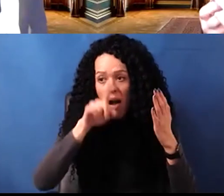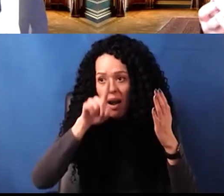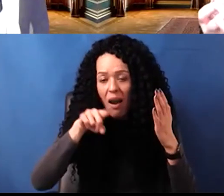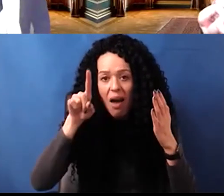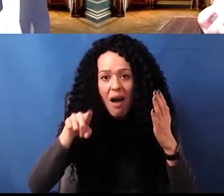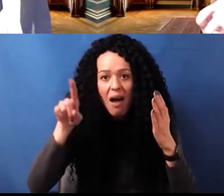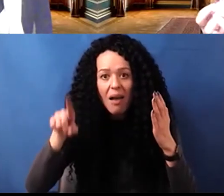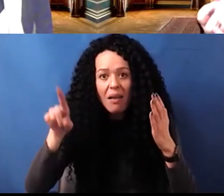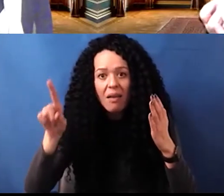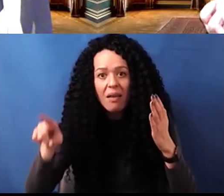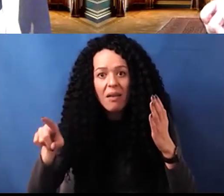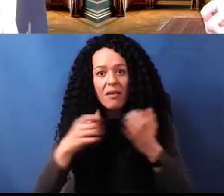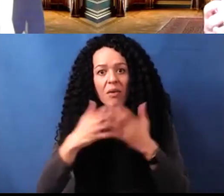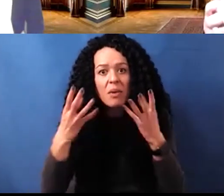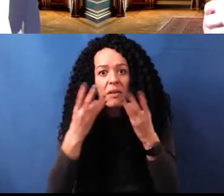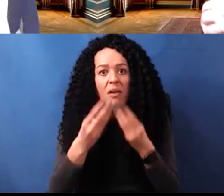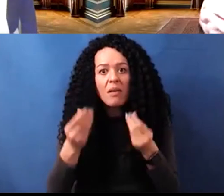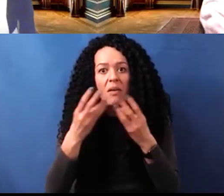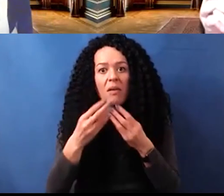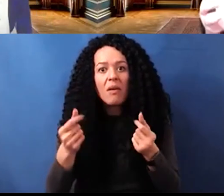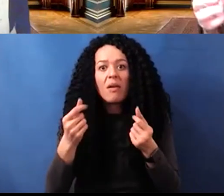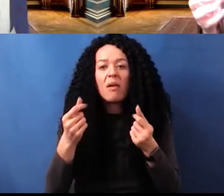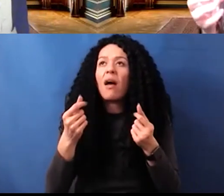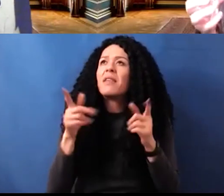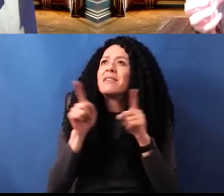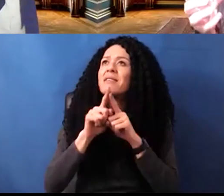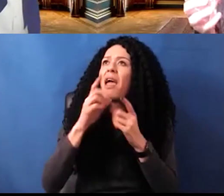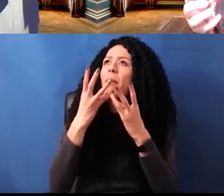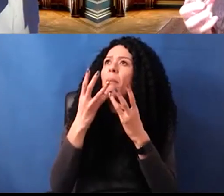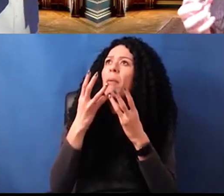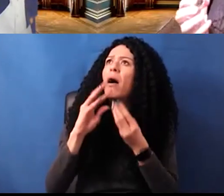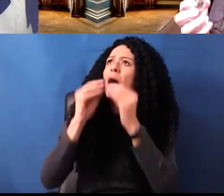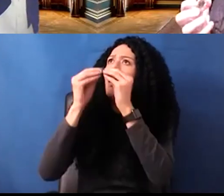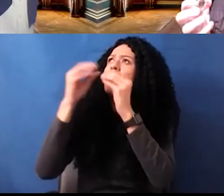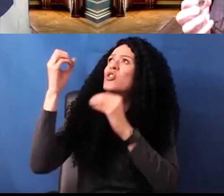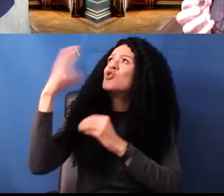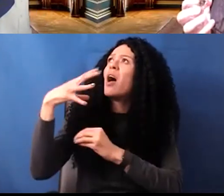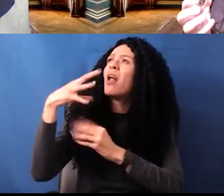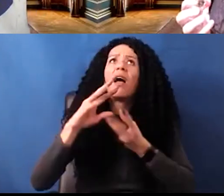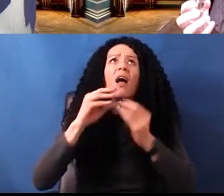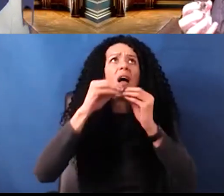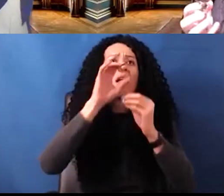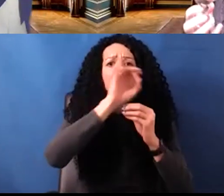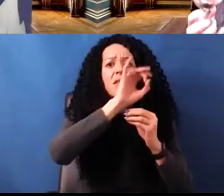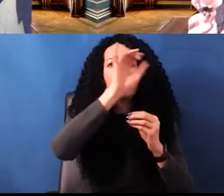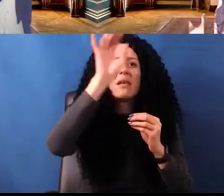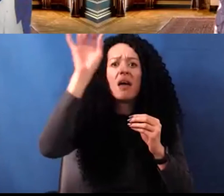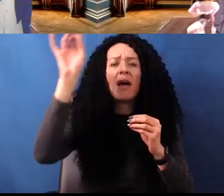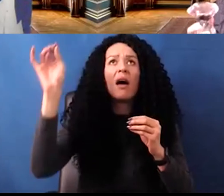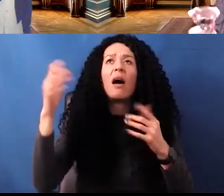dark lines. Constituents of the sun, the stars. Seven even dark of the